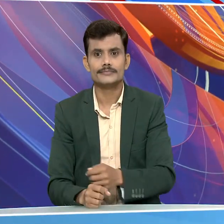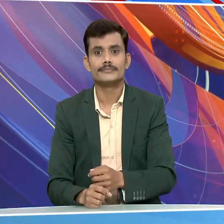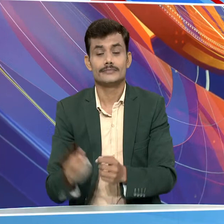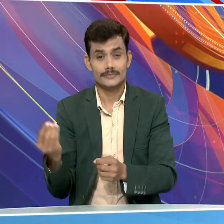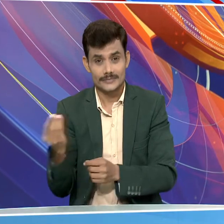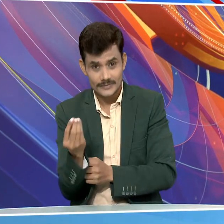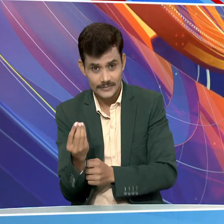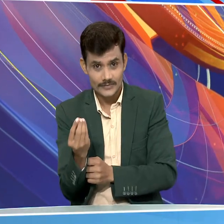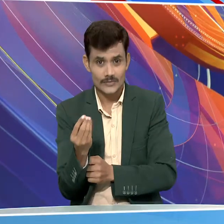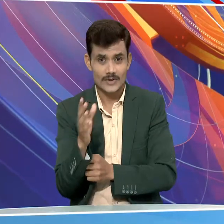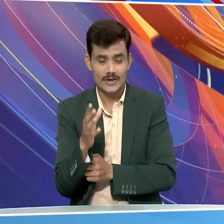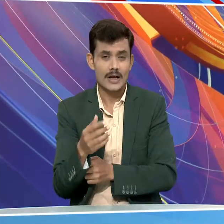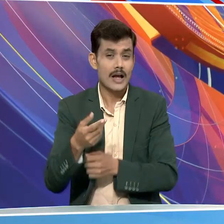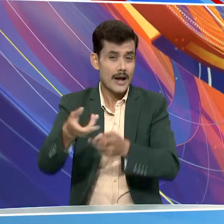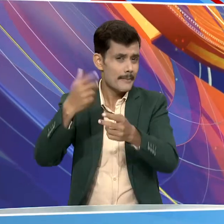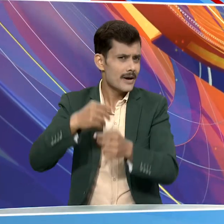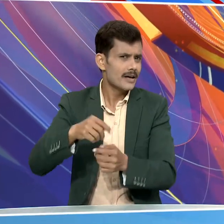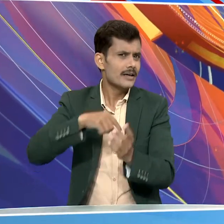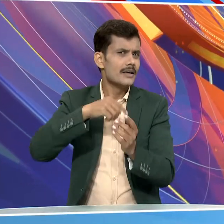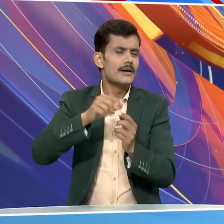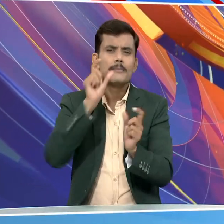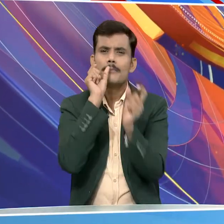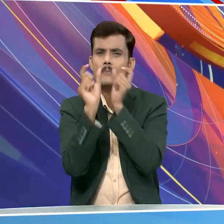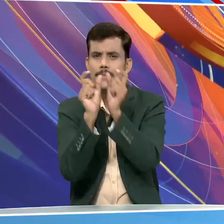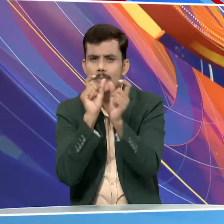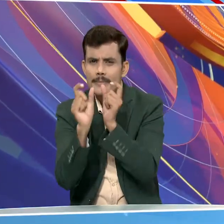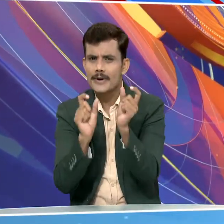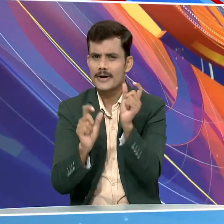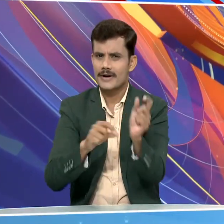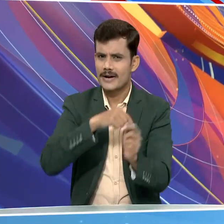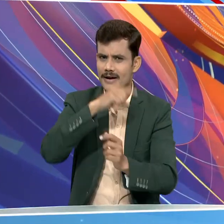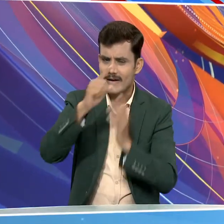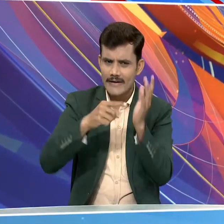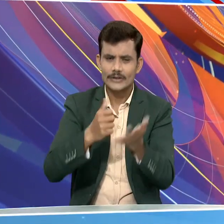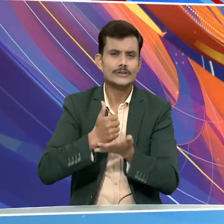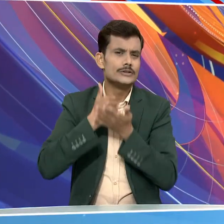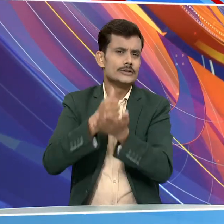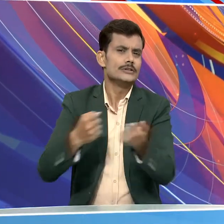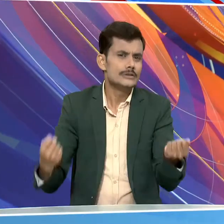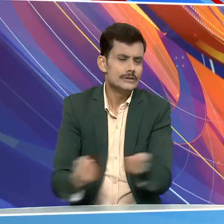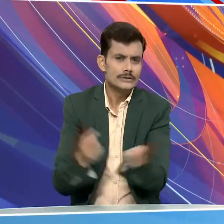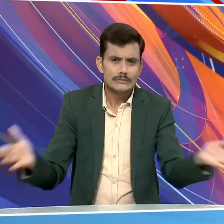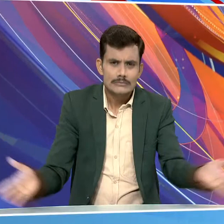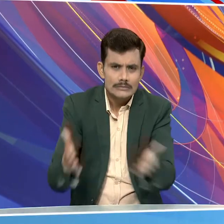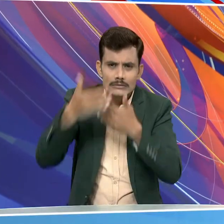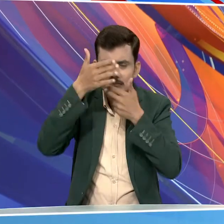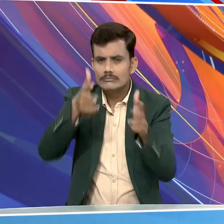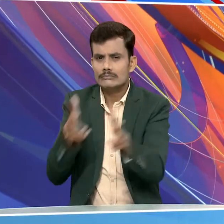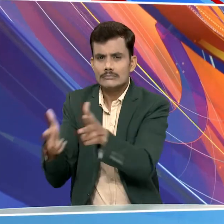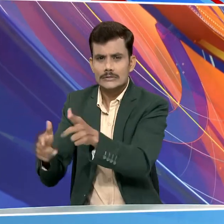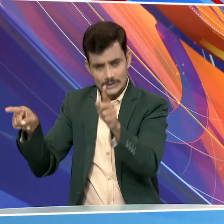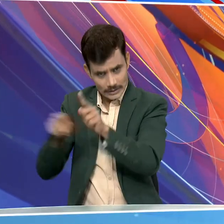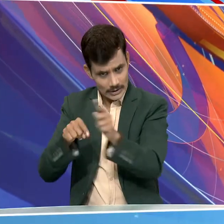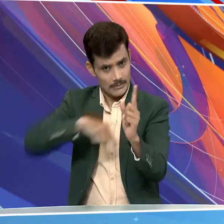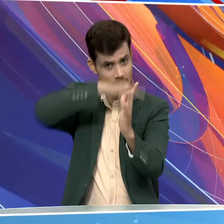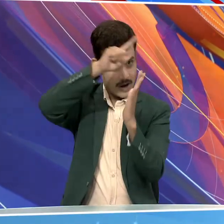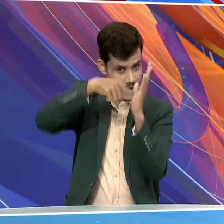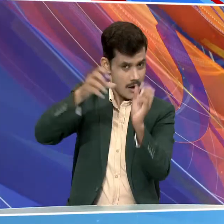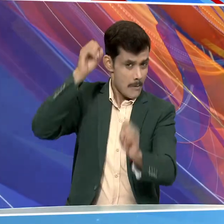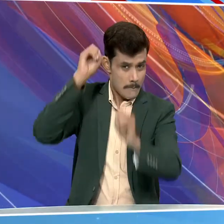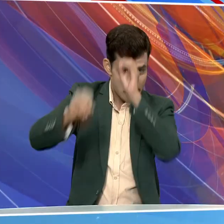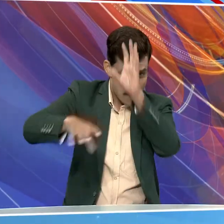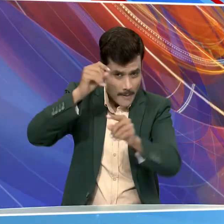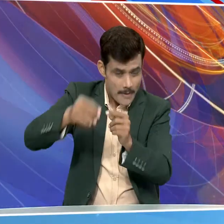way of just coming out with some outrageous allegations without any supporting proof. The same thing they did for Sri Lanka, a